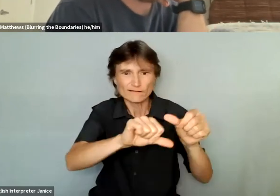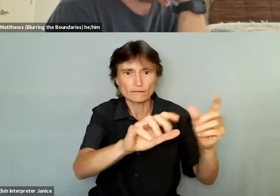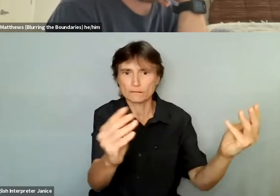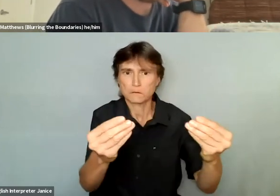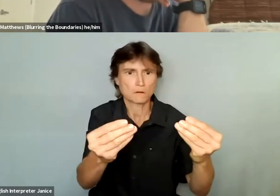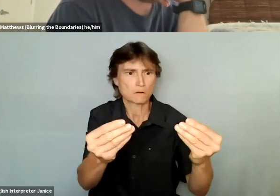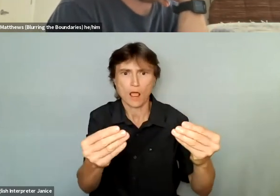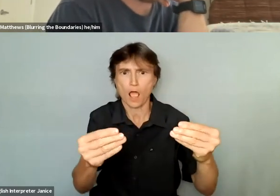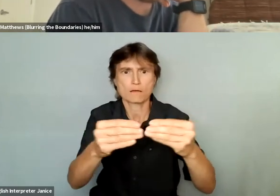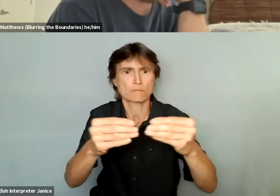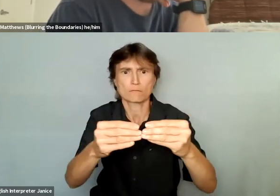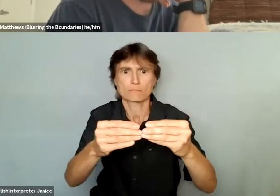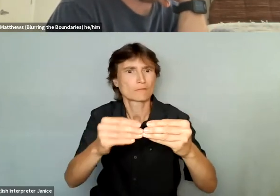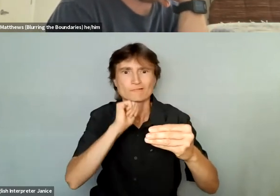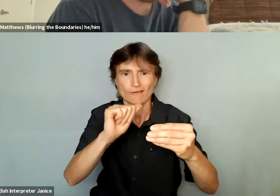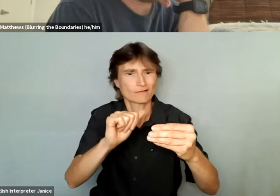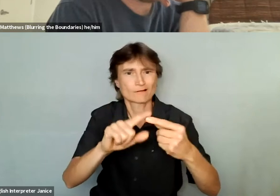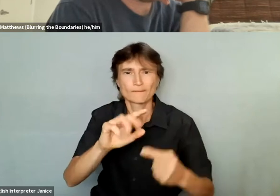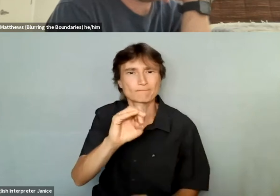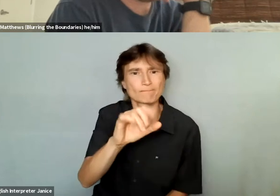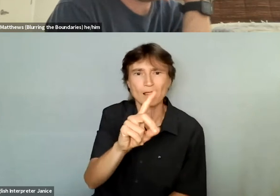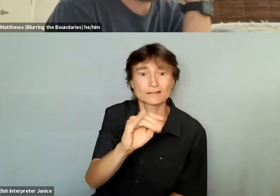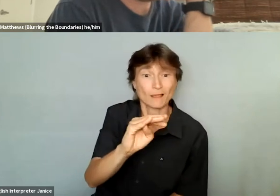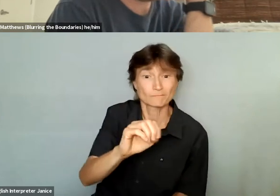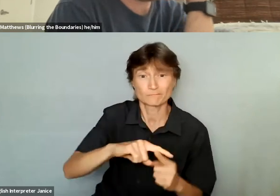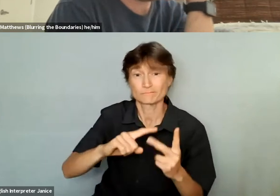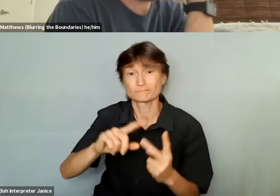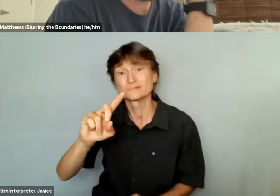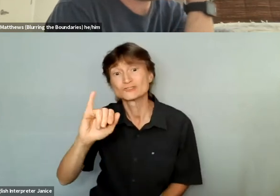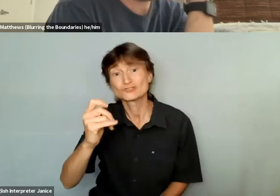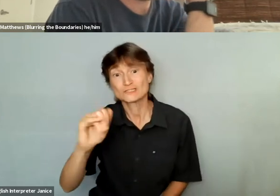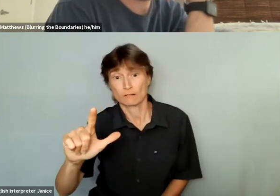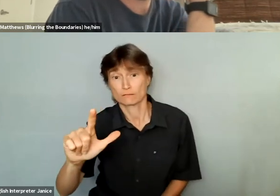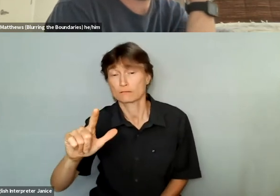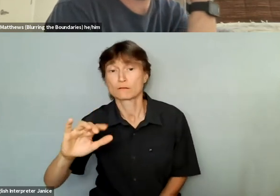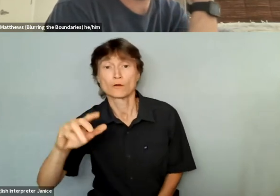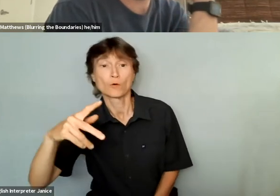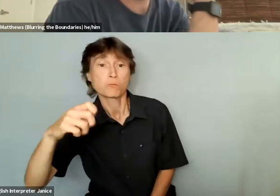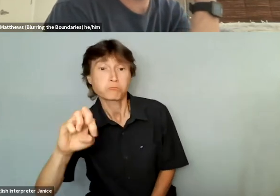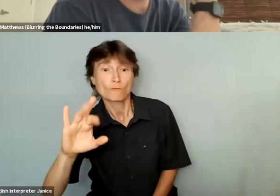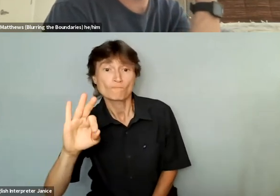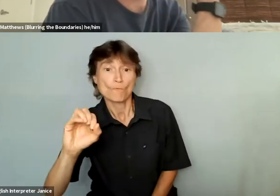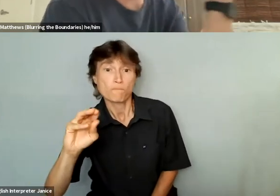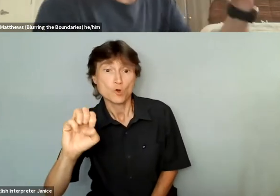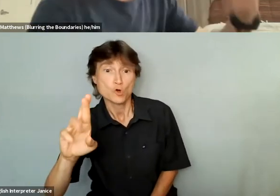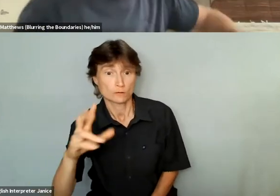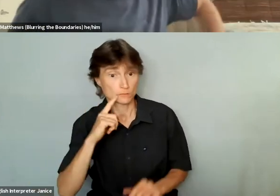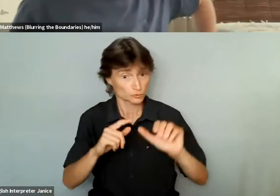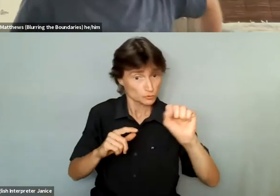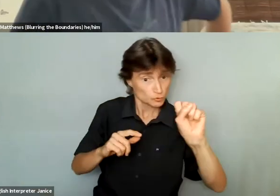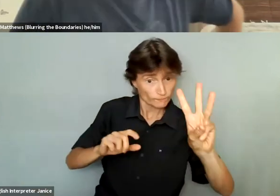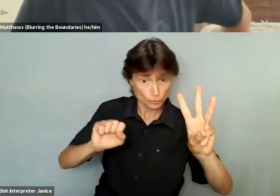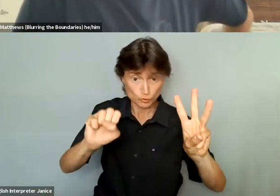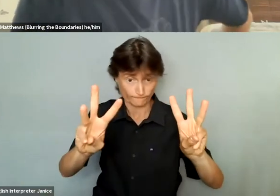And that was Melodyne and Digital Performer. And using those softwares, we